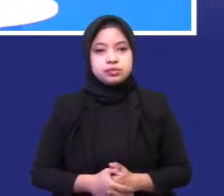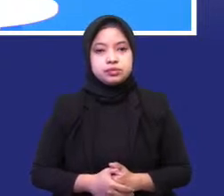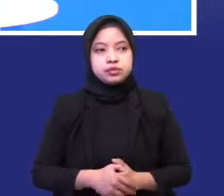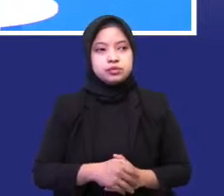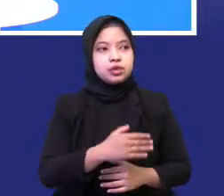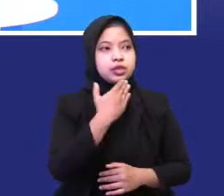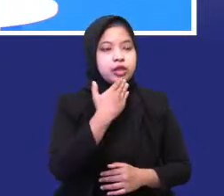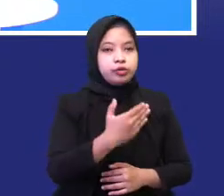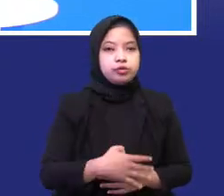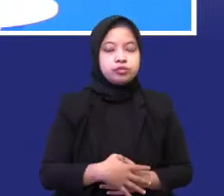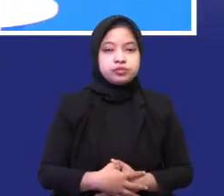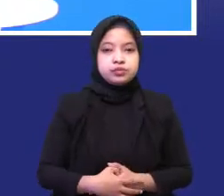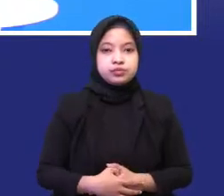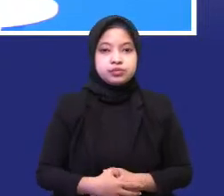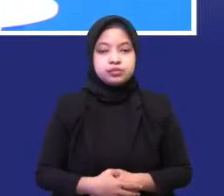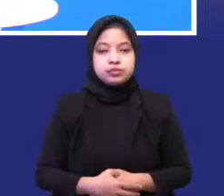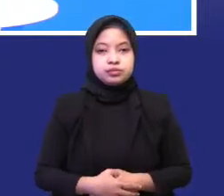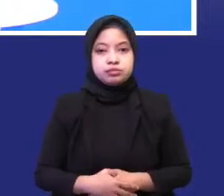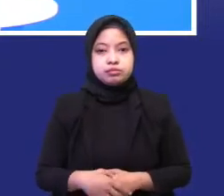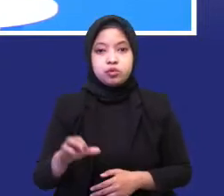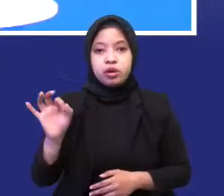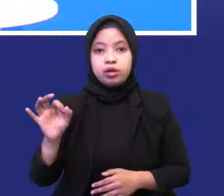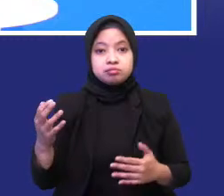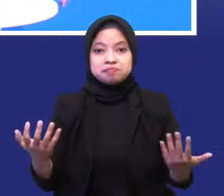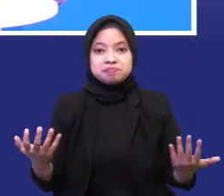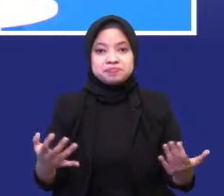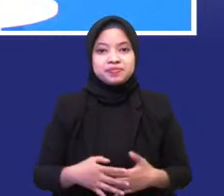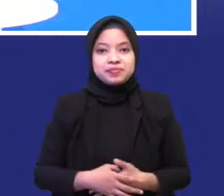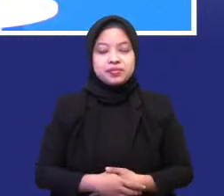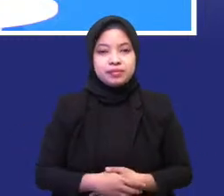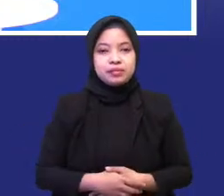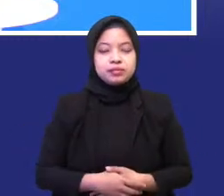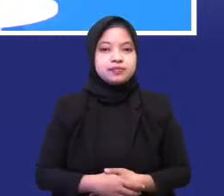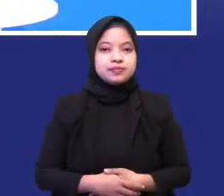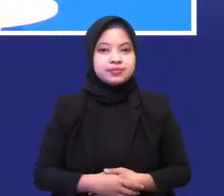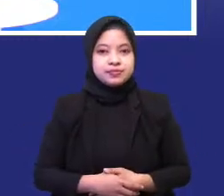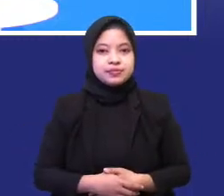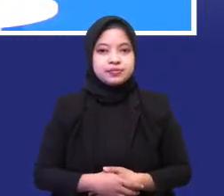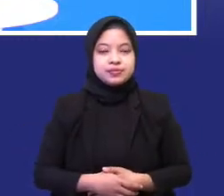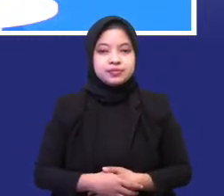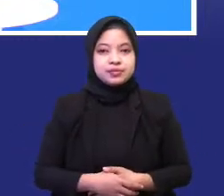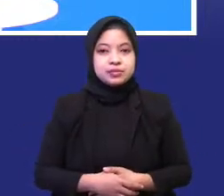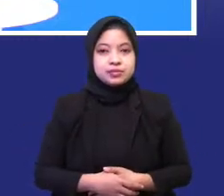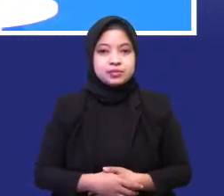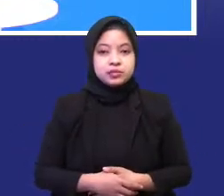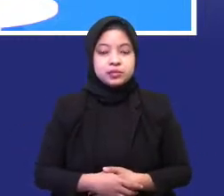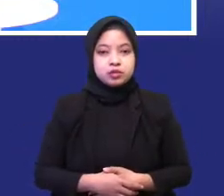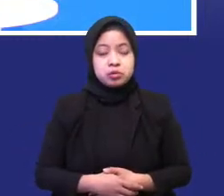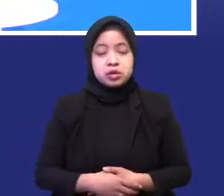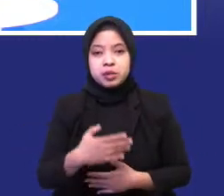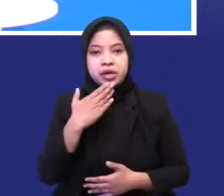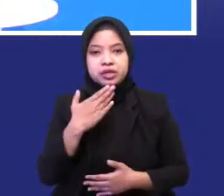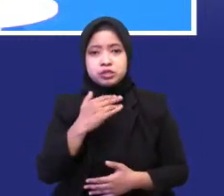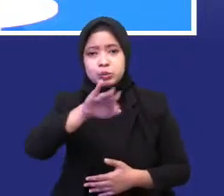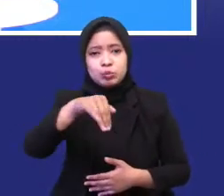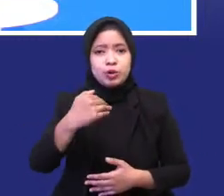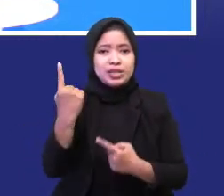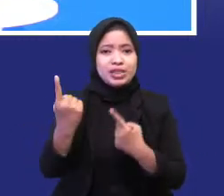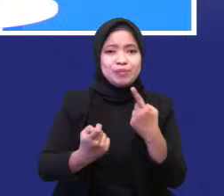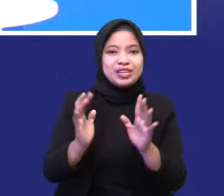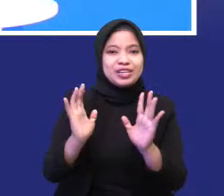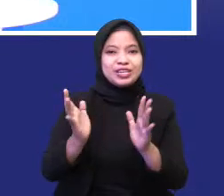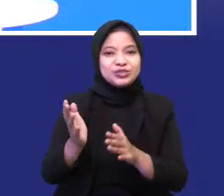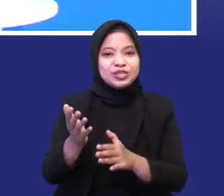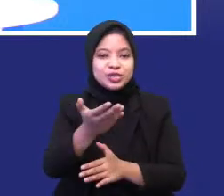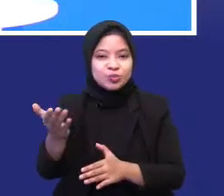Thank you. Okay, well, we don't have any more questions right now, but I'd like to thank